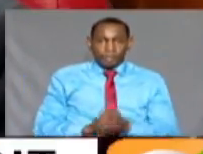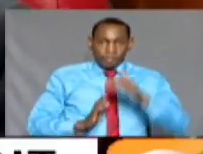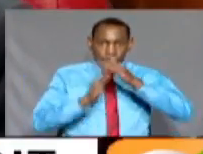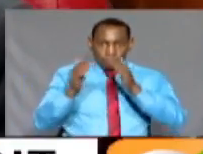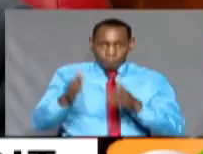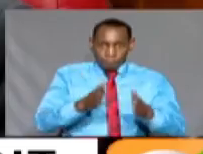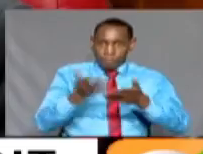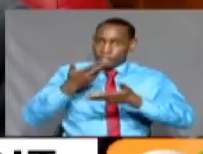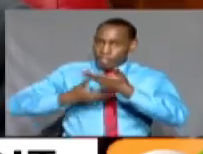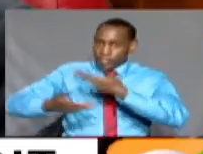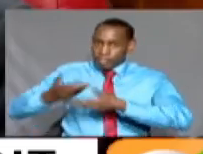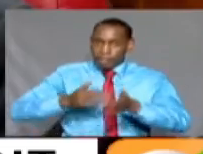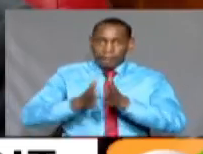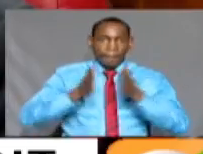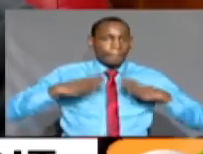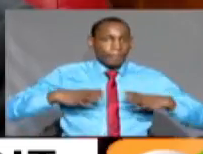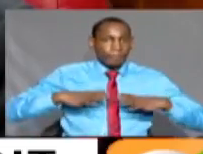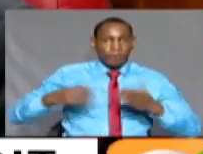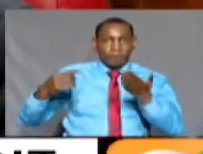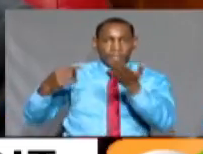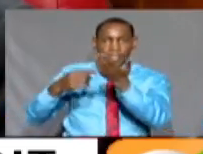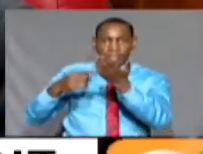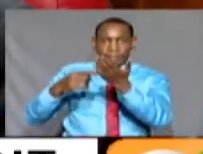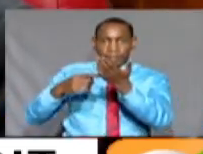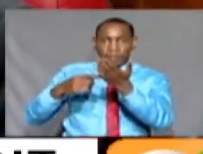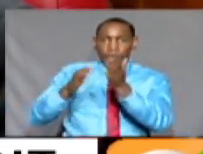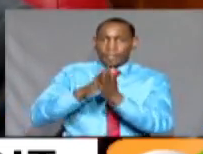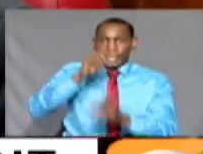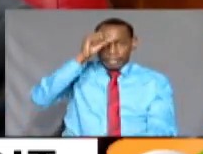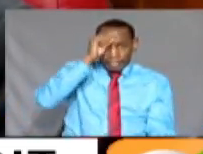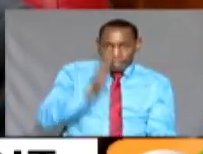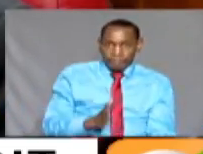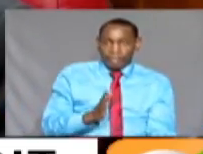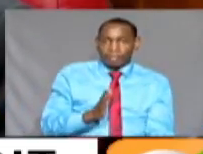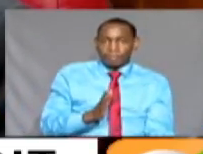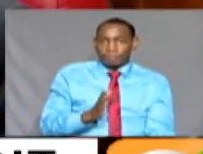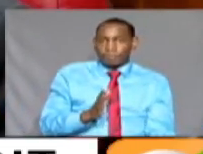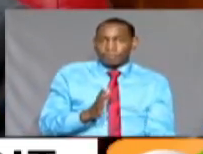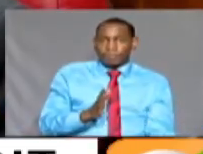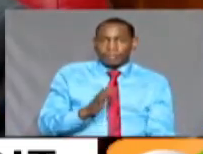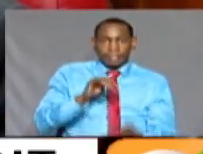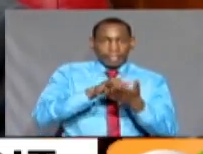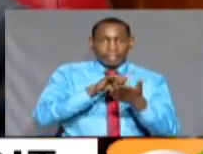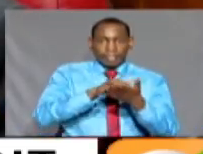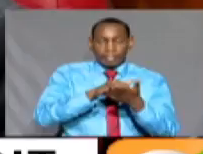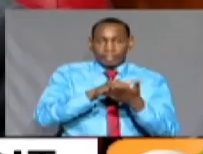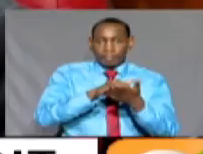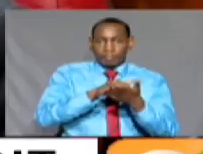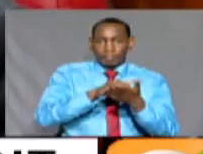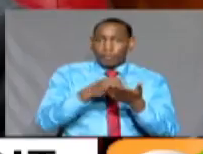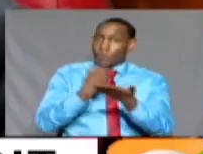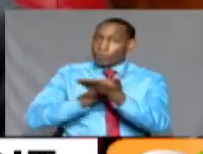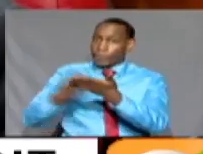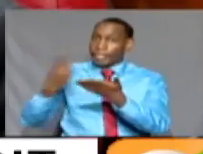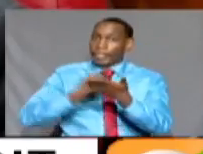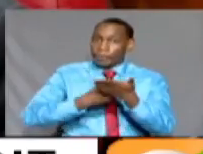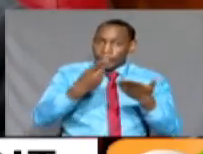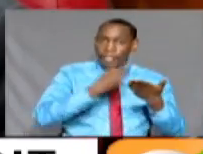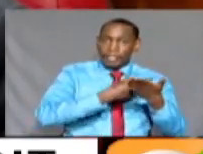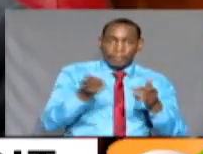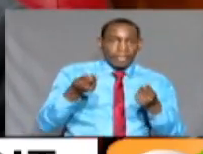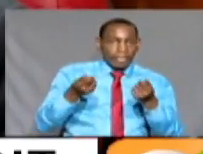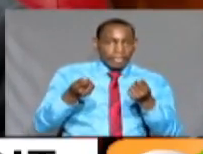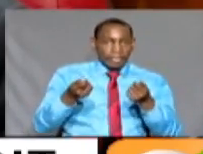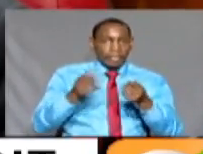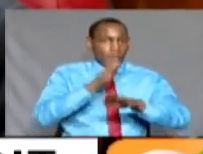for the interaction of the citizens of Taita Taveta with their governor appears to be some weekly radio